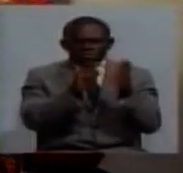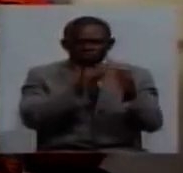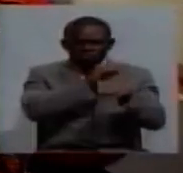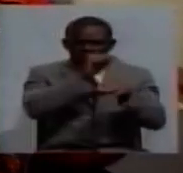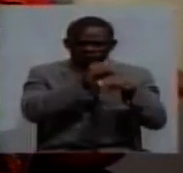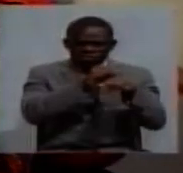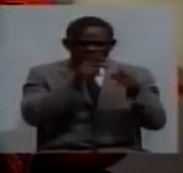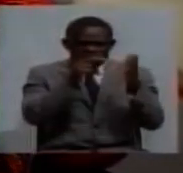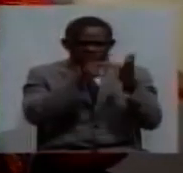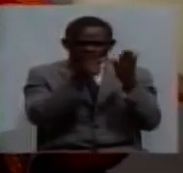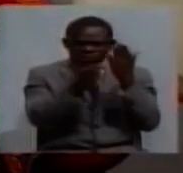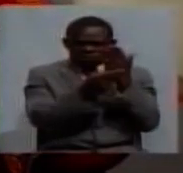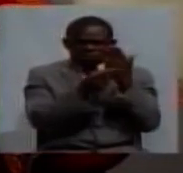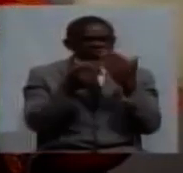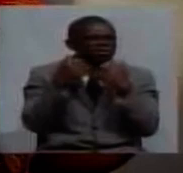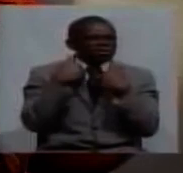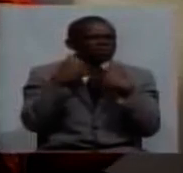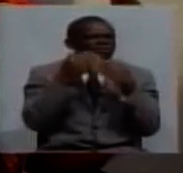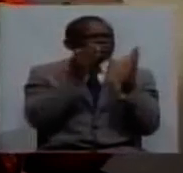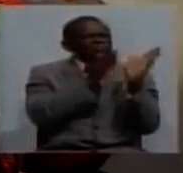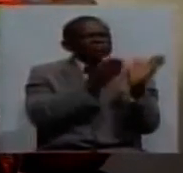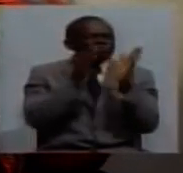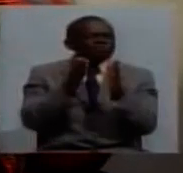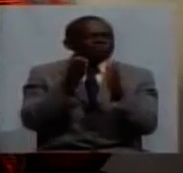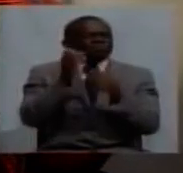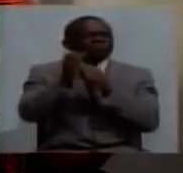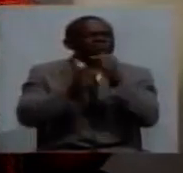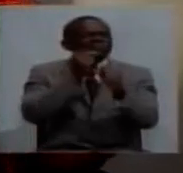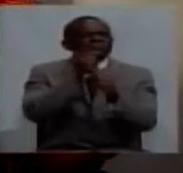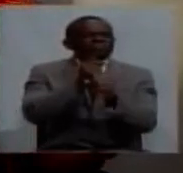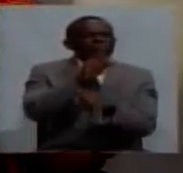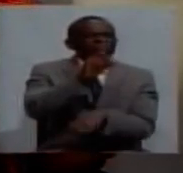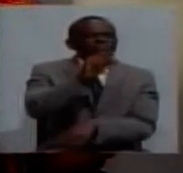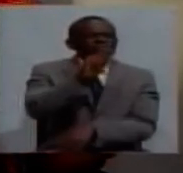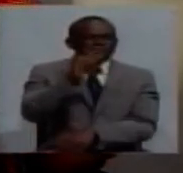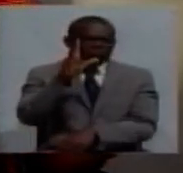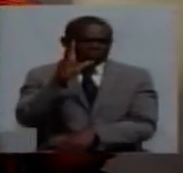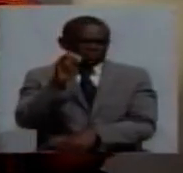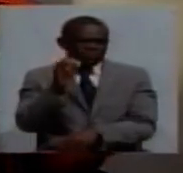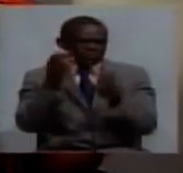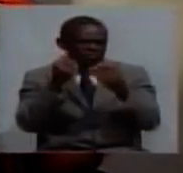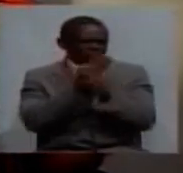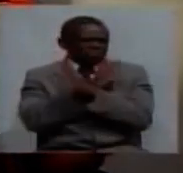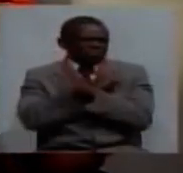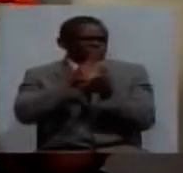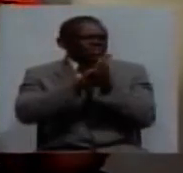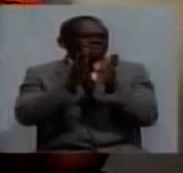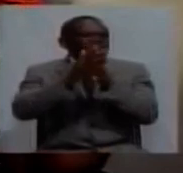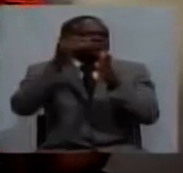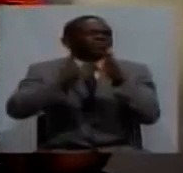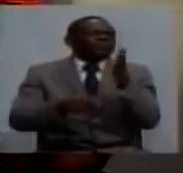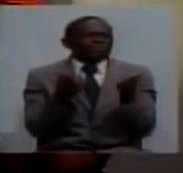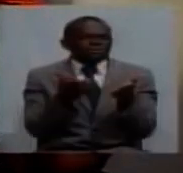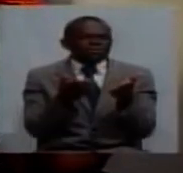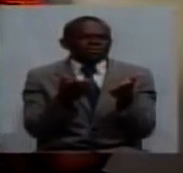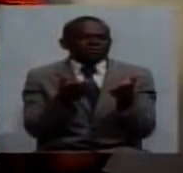we want to be in 2030 as a country. Right. Working backwards, it means in the 7th National Development Plan, by